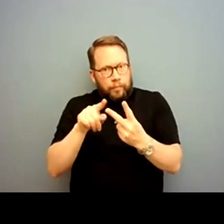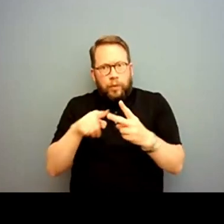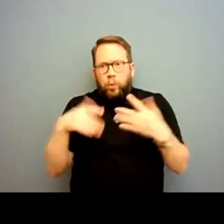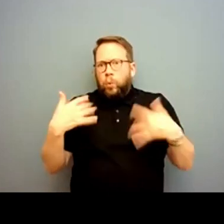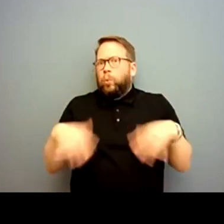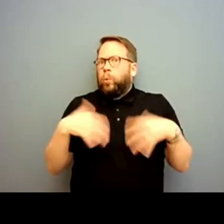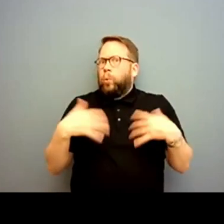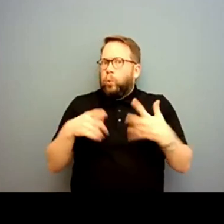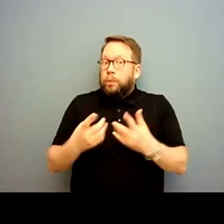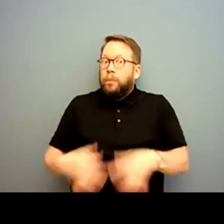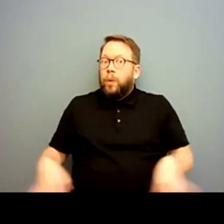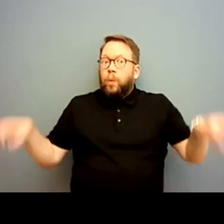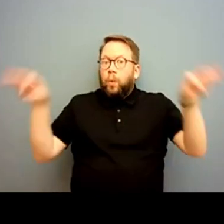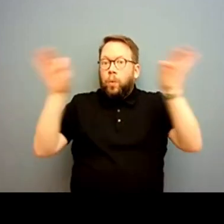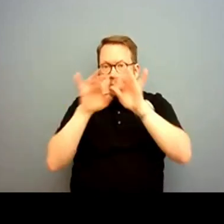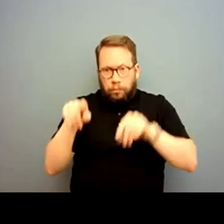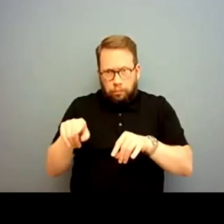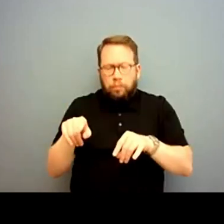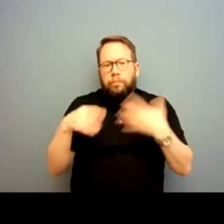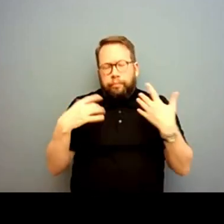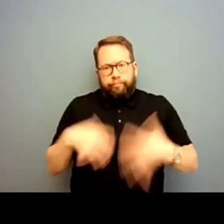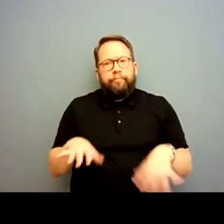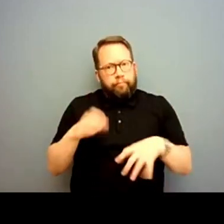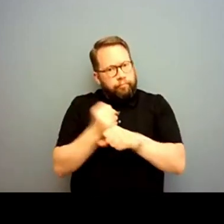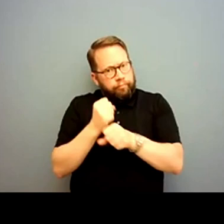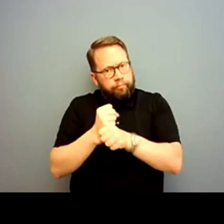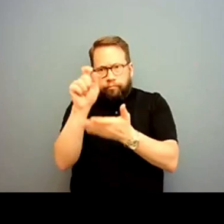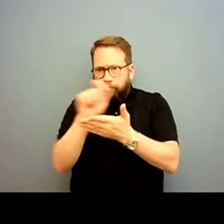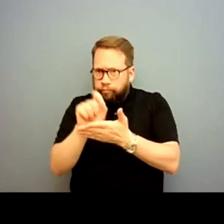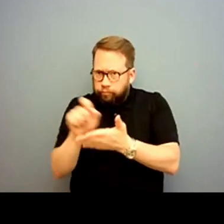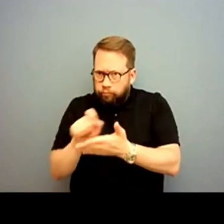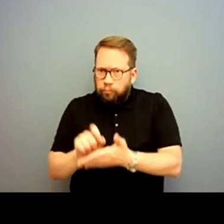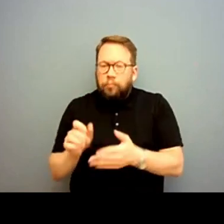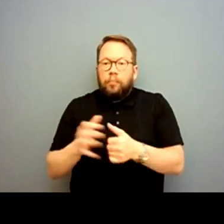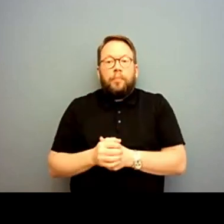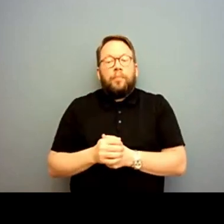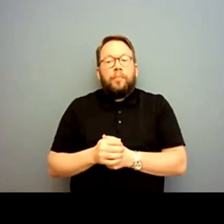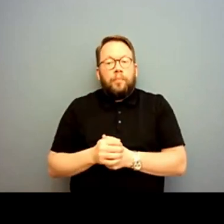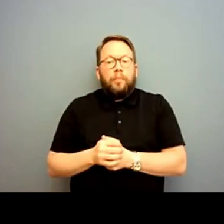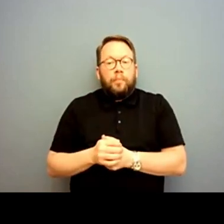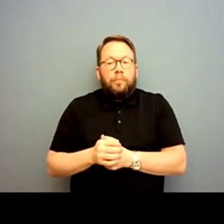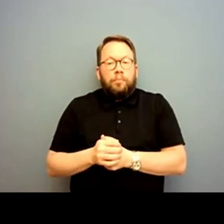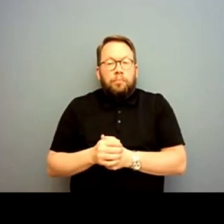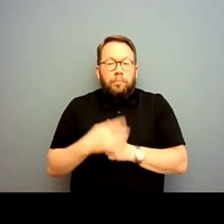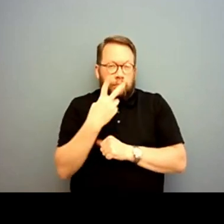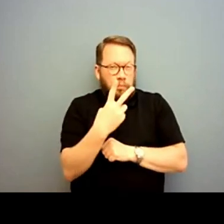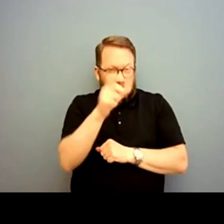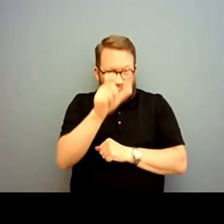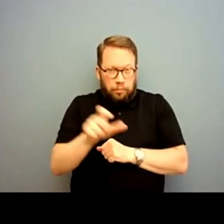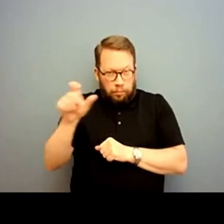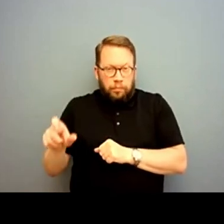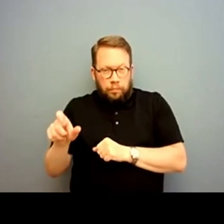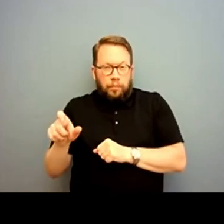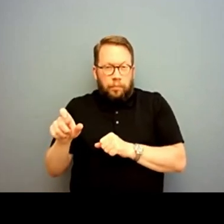together by Andrew Burns in UNSW in the University of Sydney in Australia, one of the world's